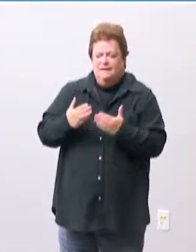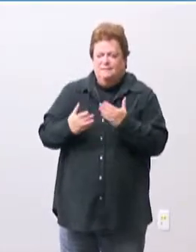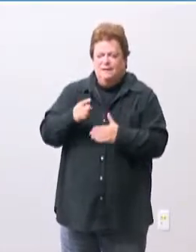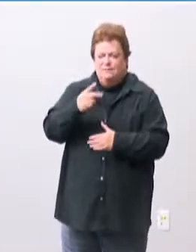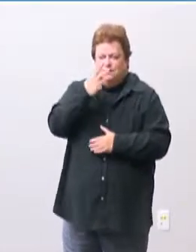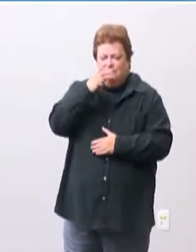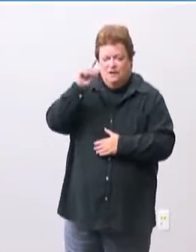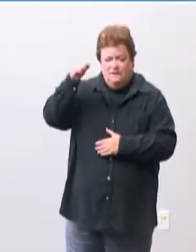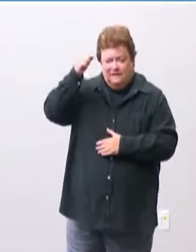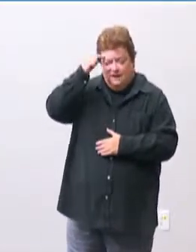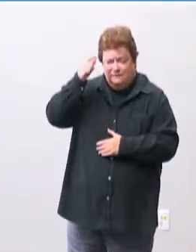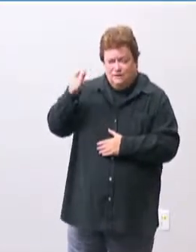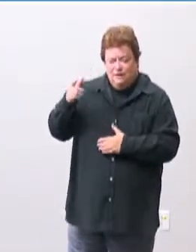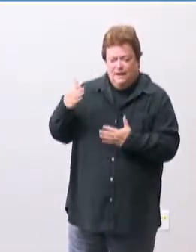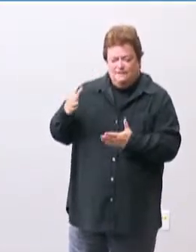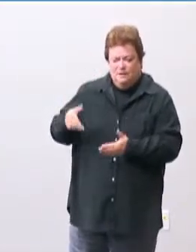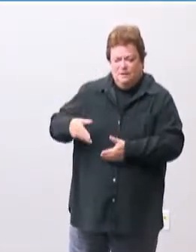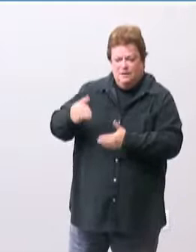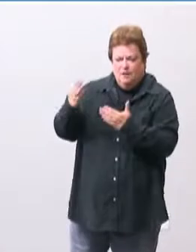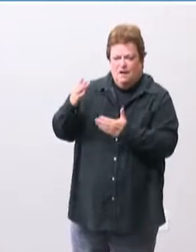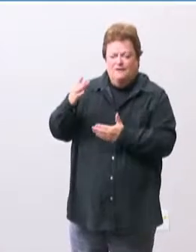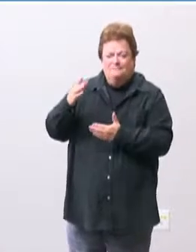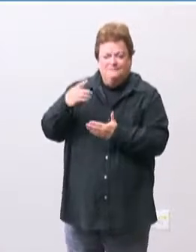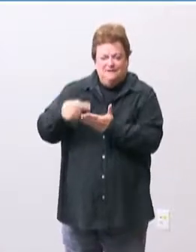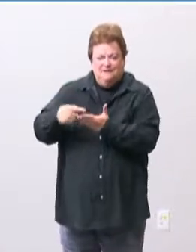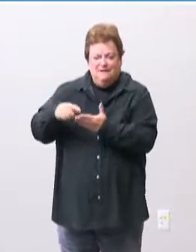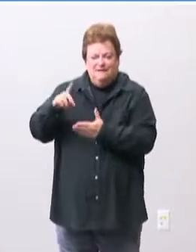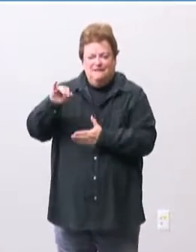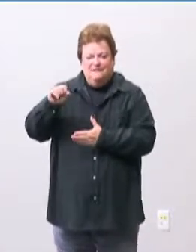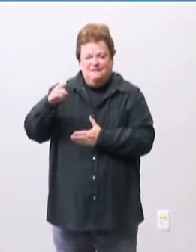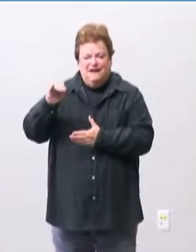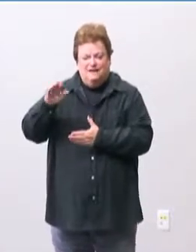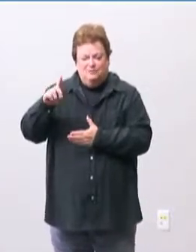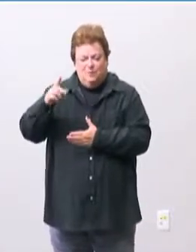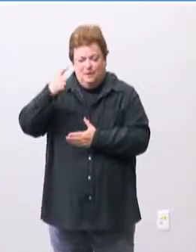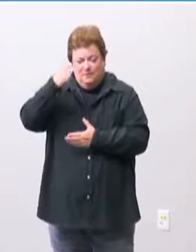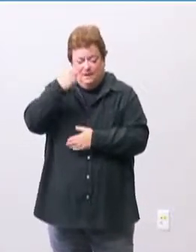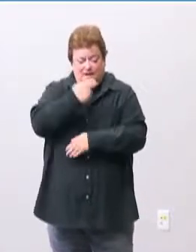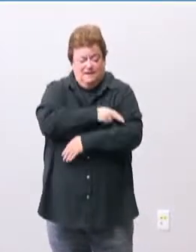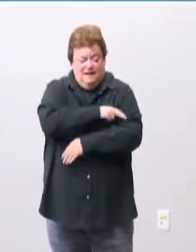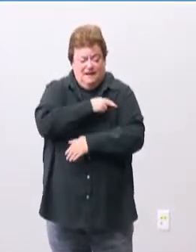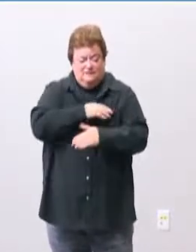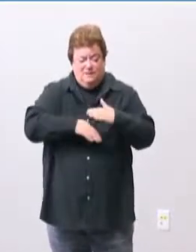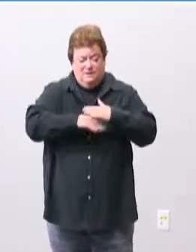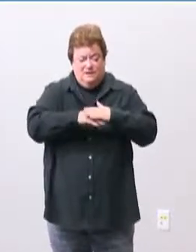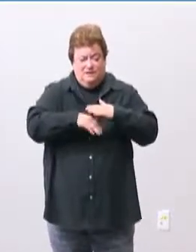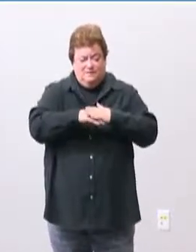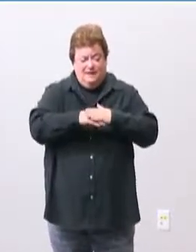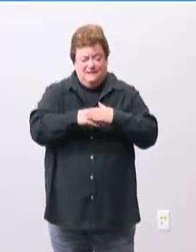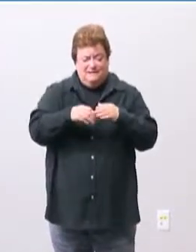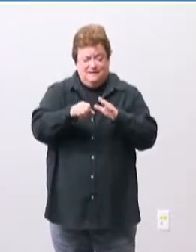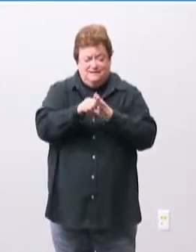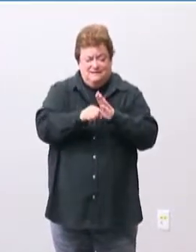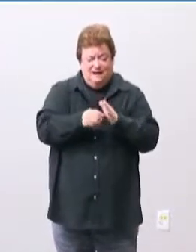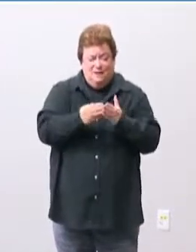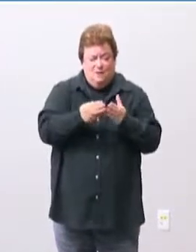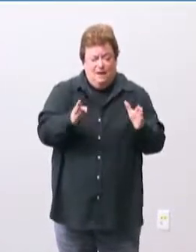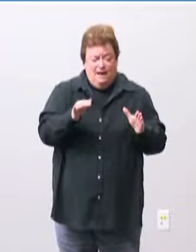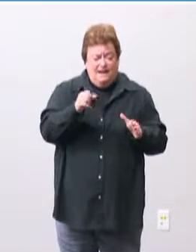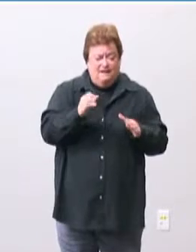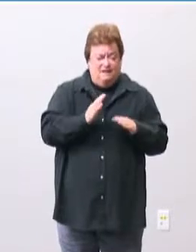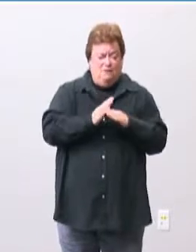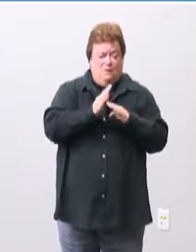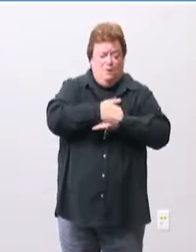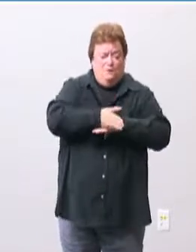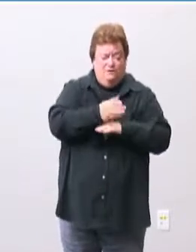the governor has again brought up the dashboard because our hospital capacity statewide is over 10%.